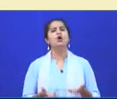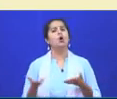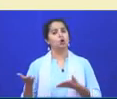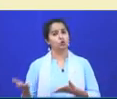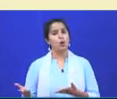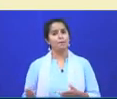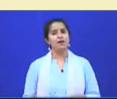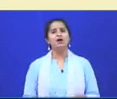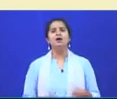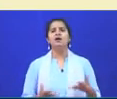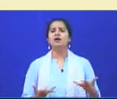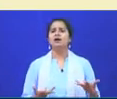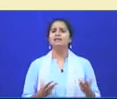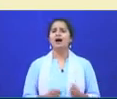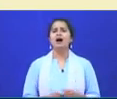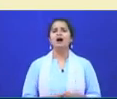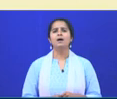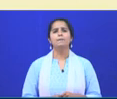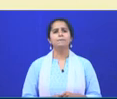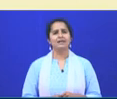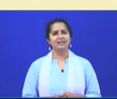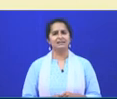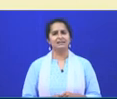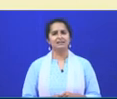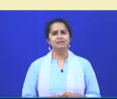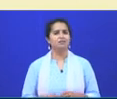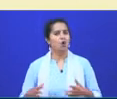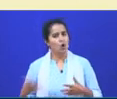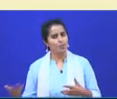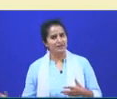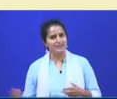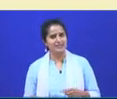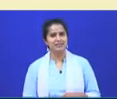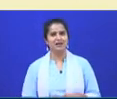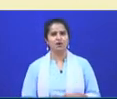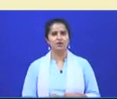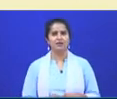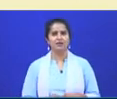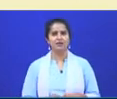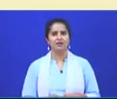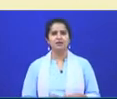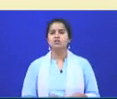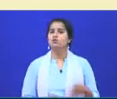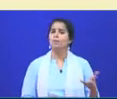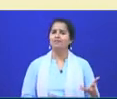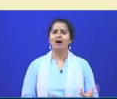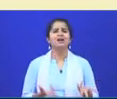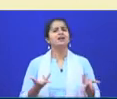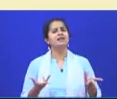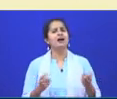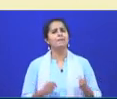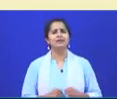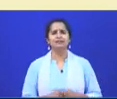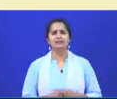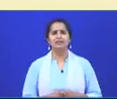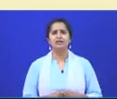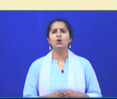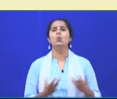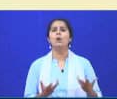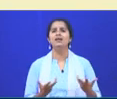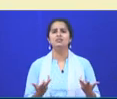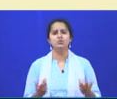bhavati or tvam, kada pathati or pathasi accordingly. So, bhavan kada